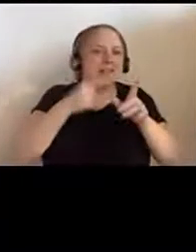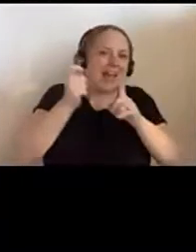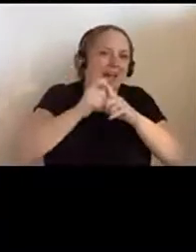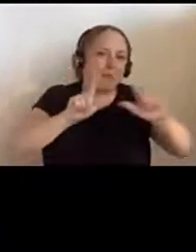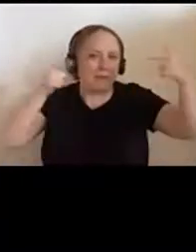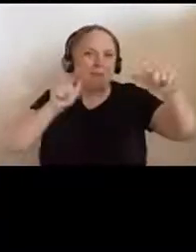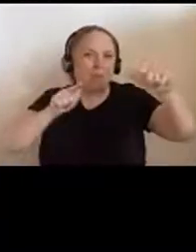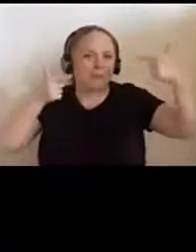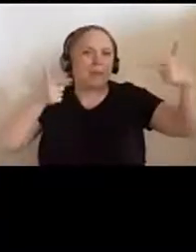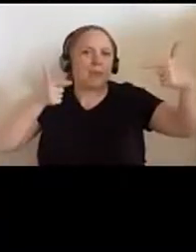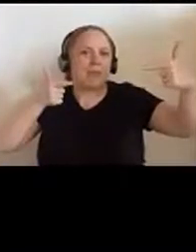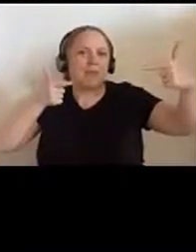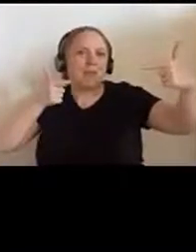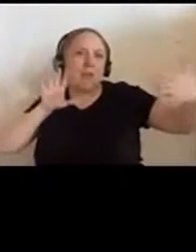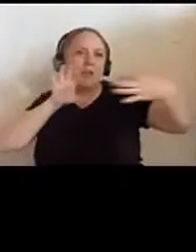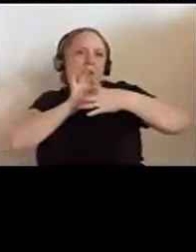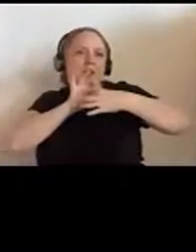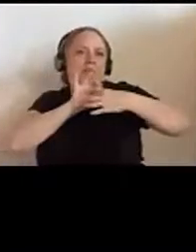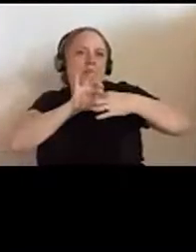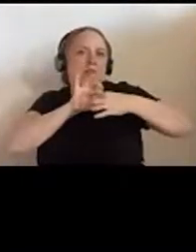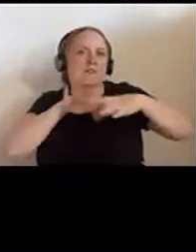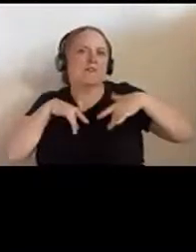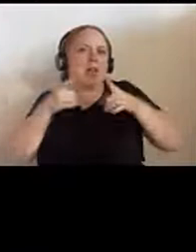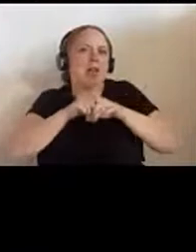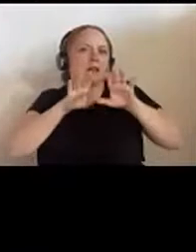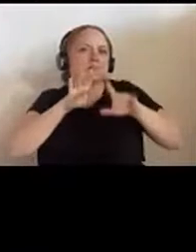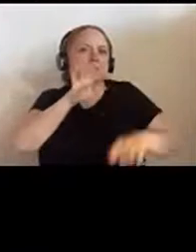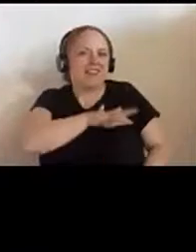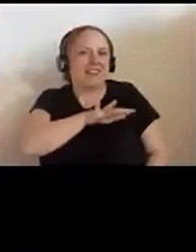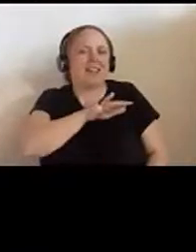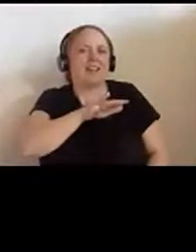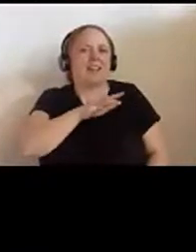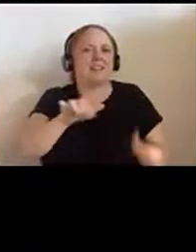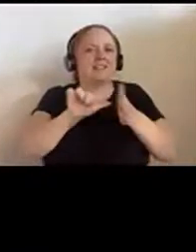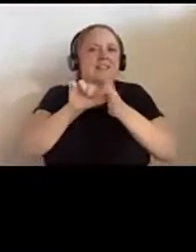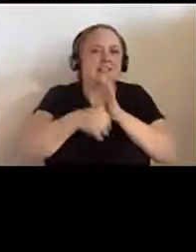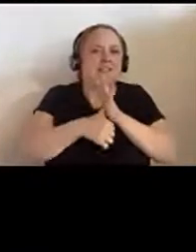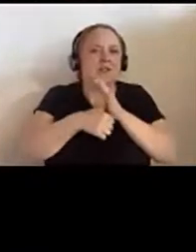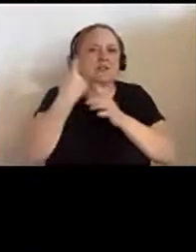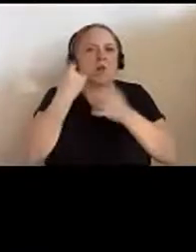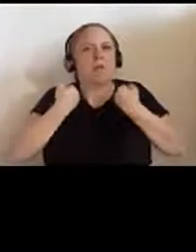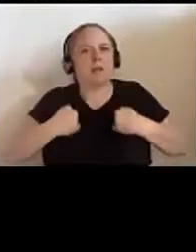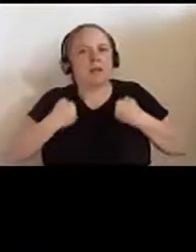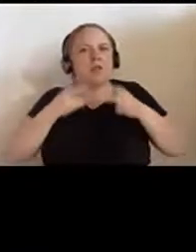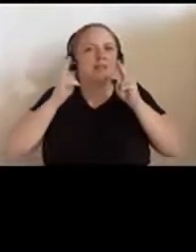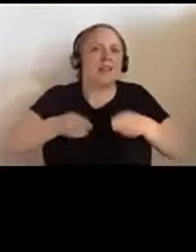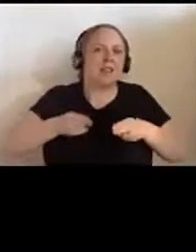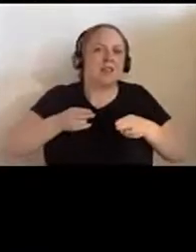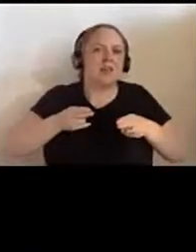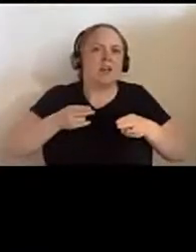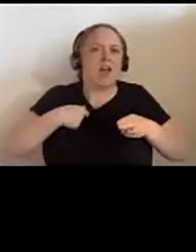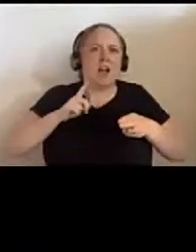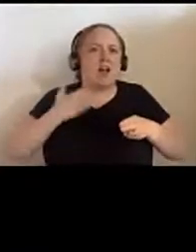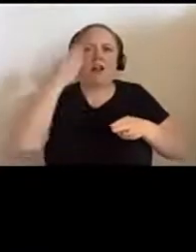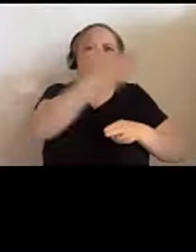in touch and to form a sense of presence. And it's really difficult when there's an illness or a death and you're thinking, oh my God, I can't be